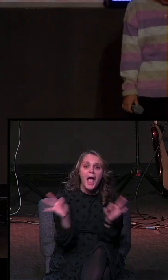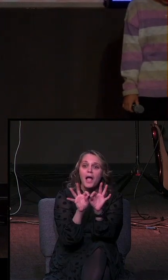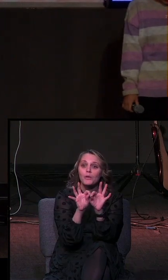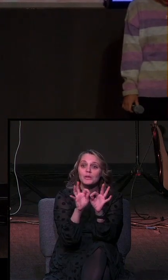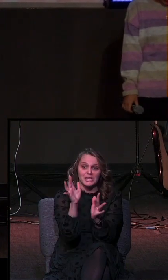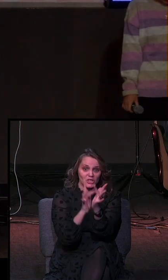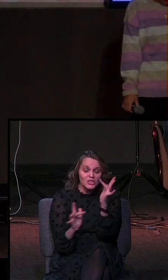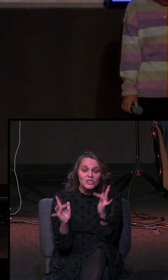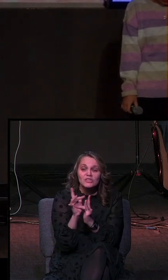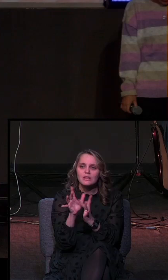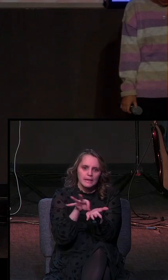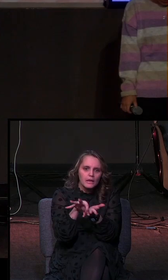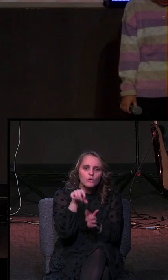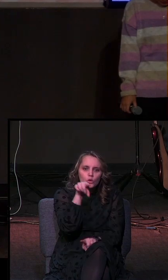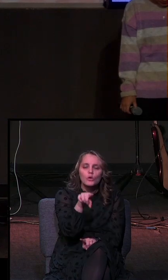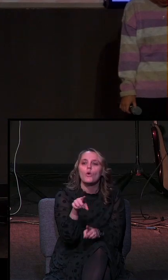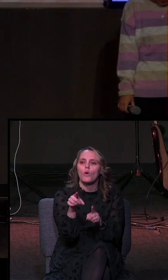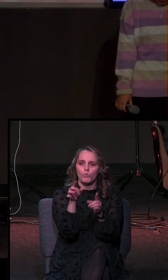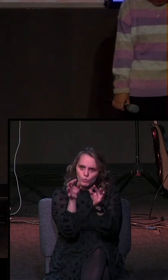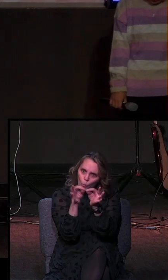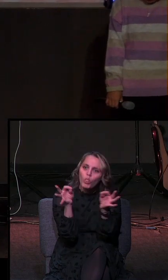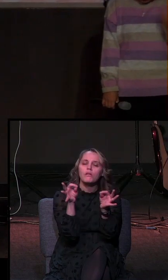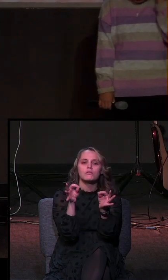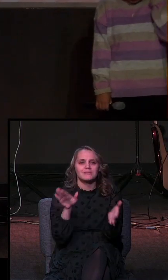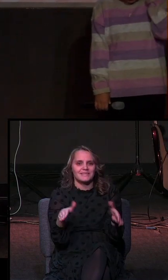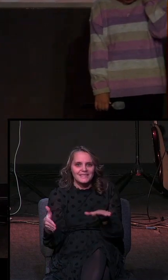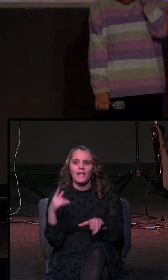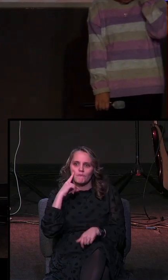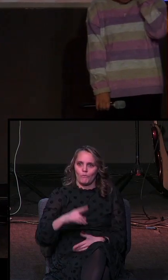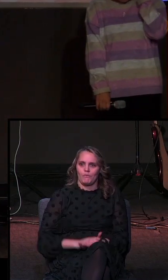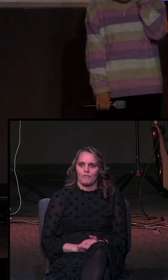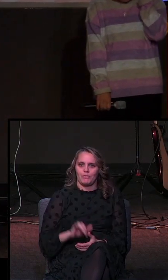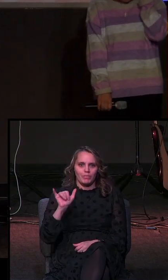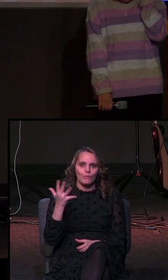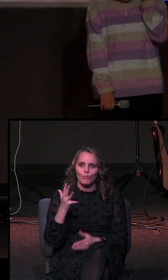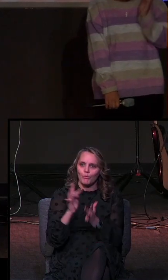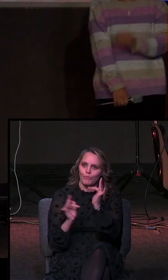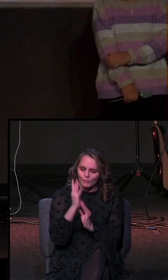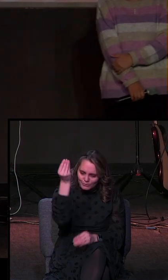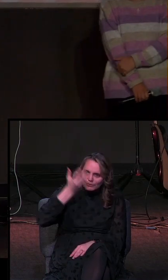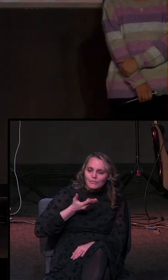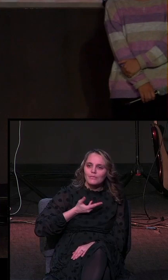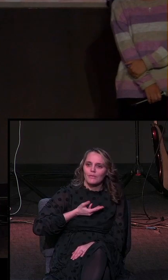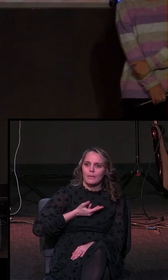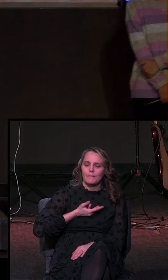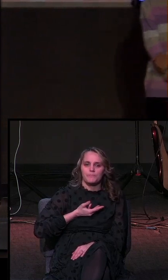worth dying for. That's what the gospel told me. You know,